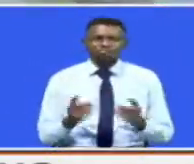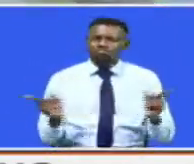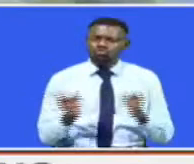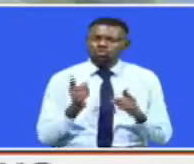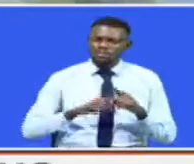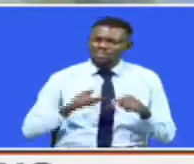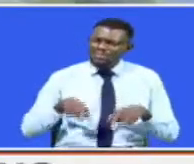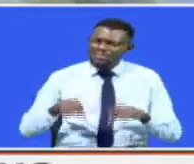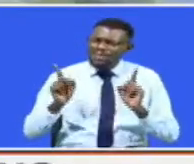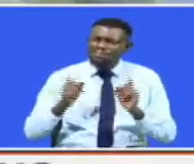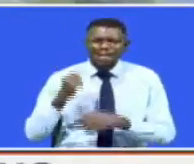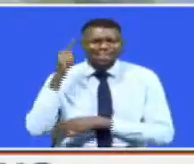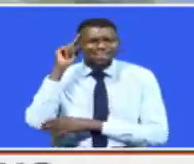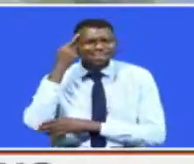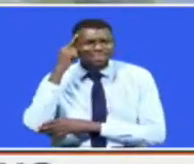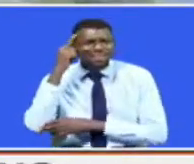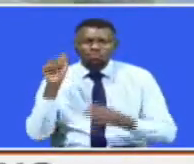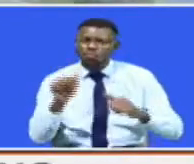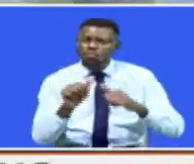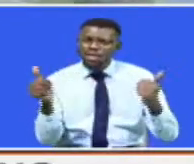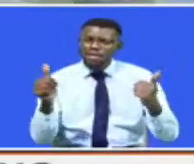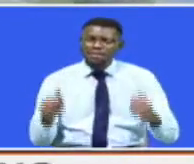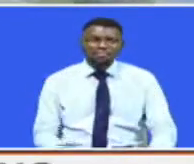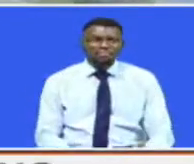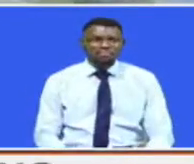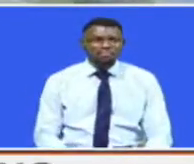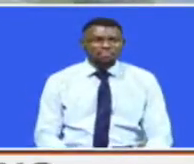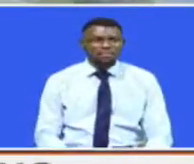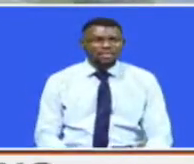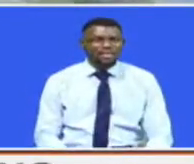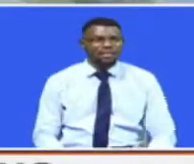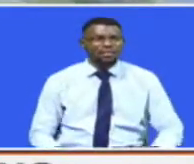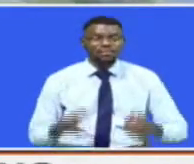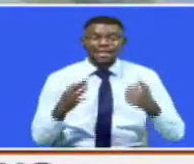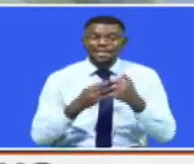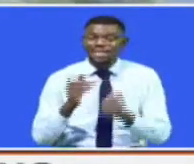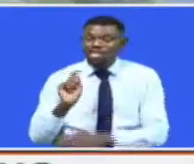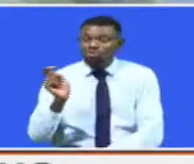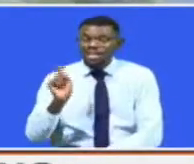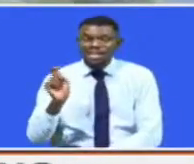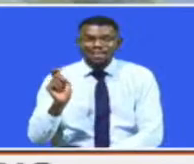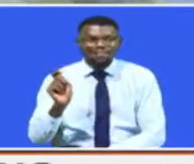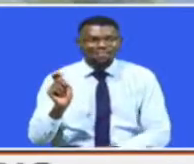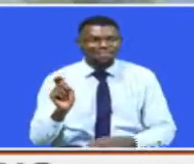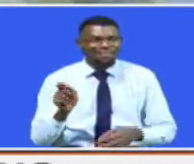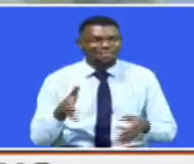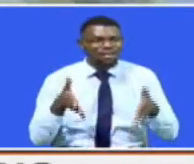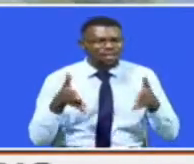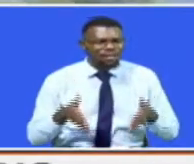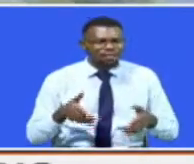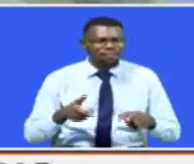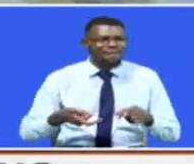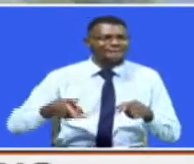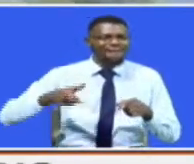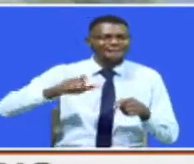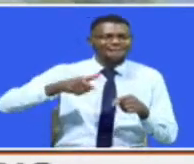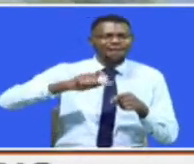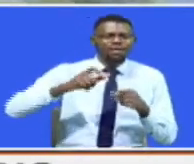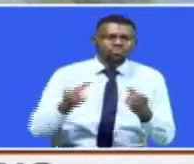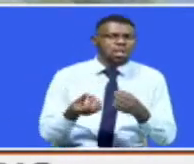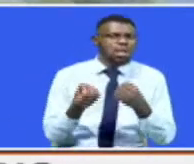fikiria riba ya trillion nane inaongezeka mara